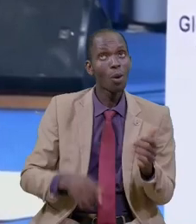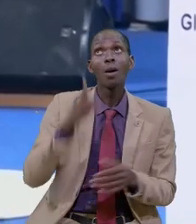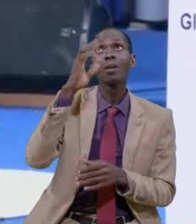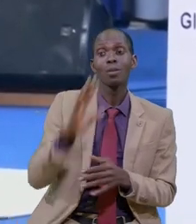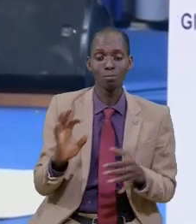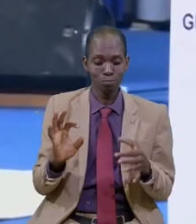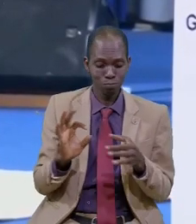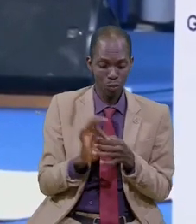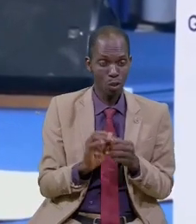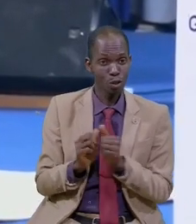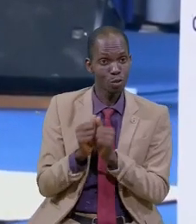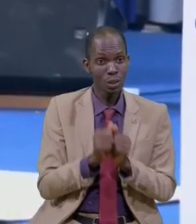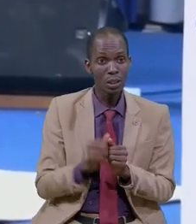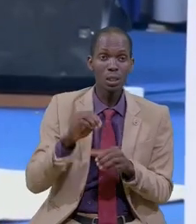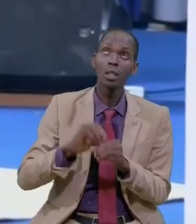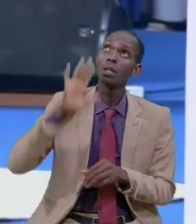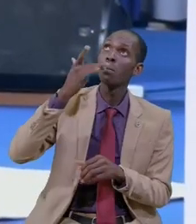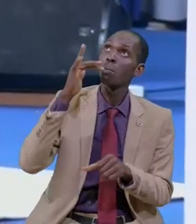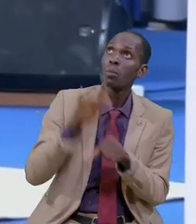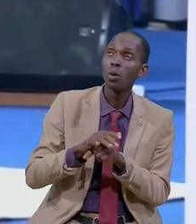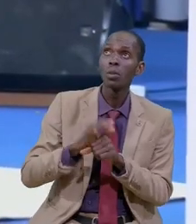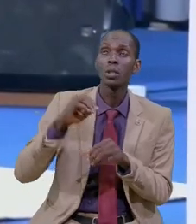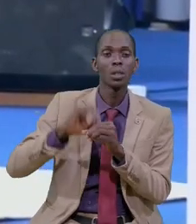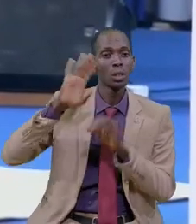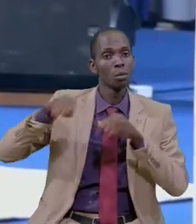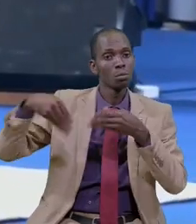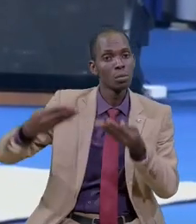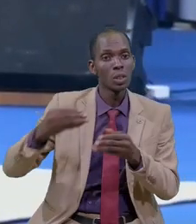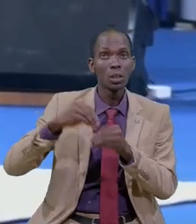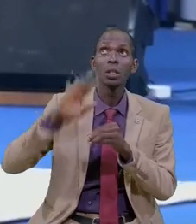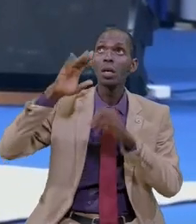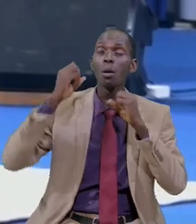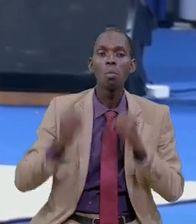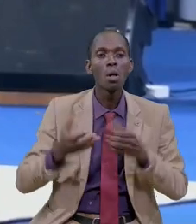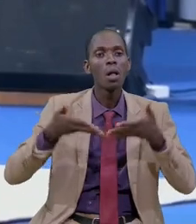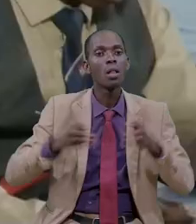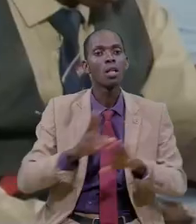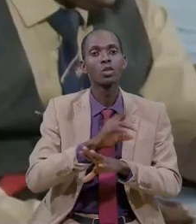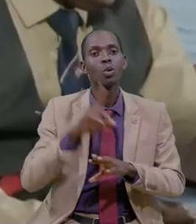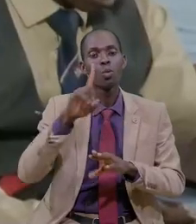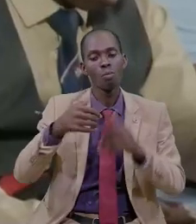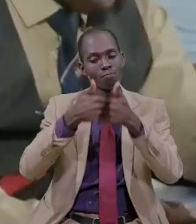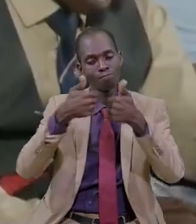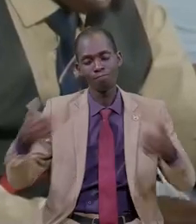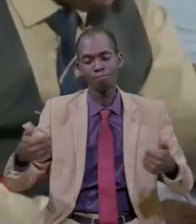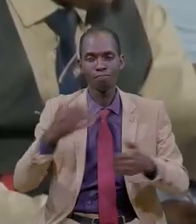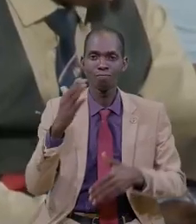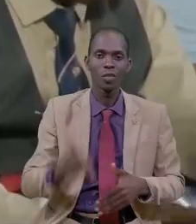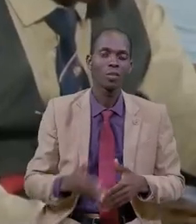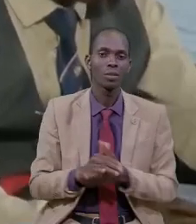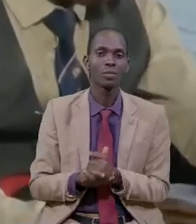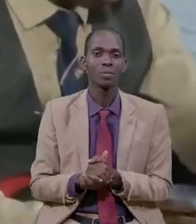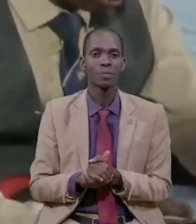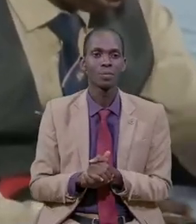together, it is promise, it is provision, it is power. Let no one put asunder. Et ce que Dieu a joint dans